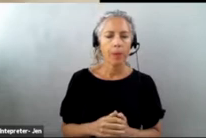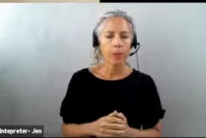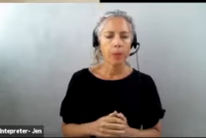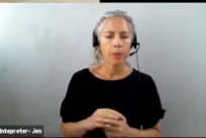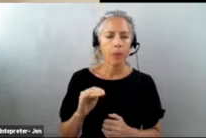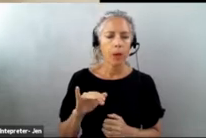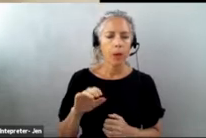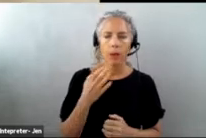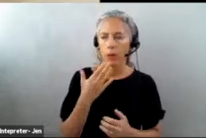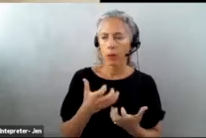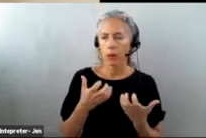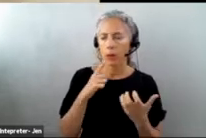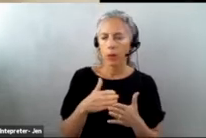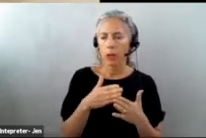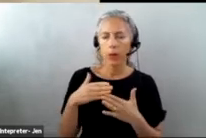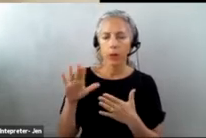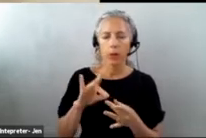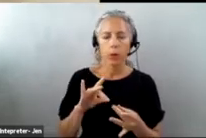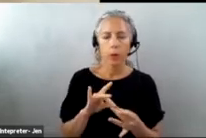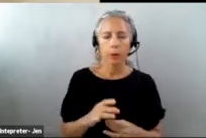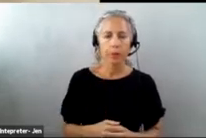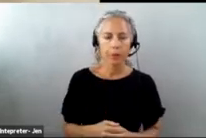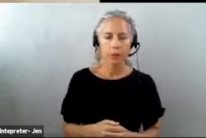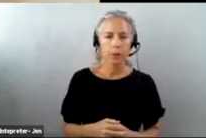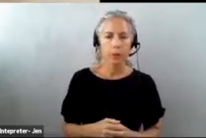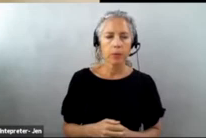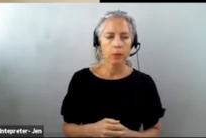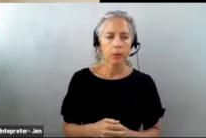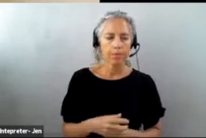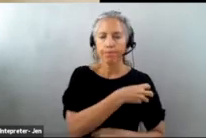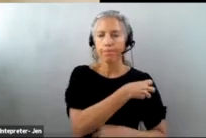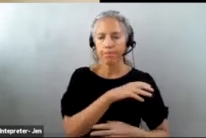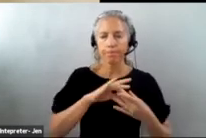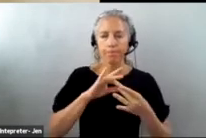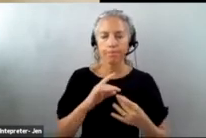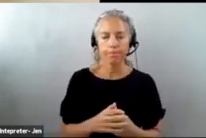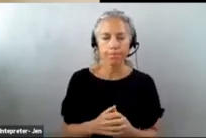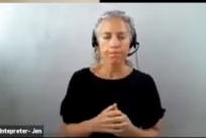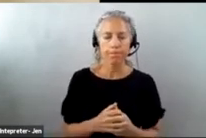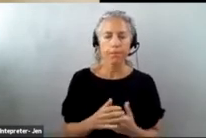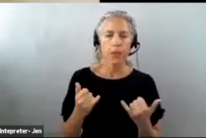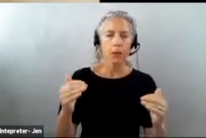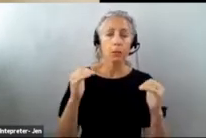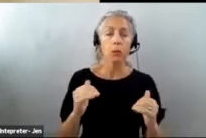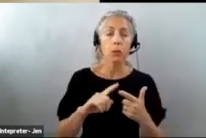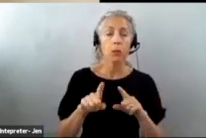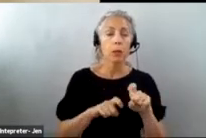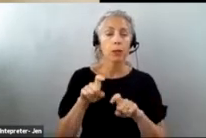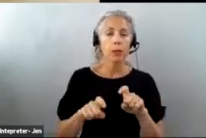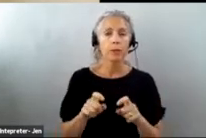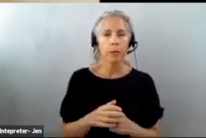Michelle, thank you so much for sharing your story. That's really powerful. Let's move now to